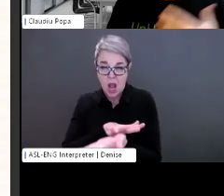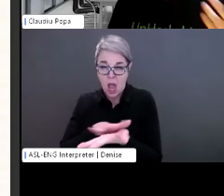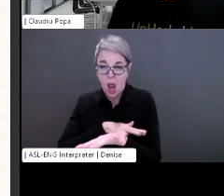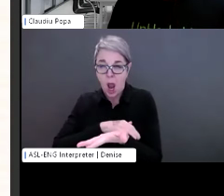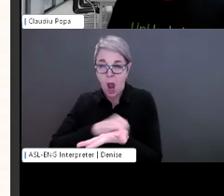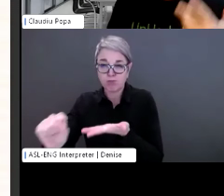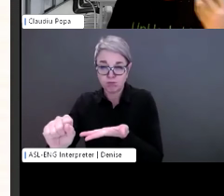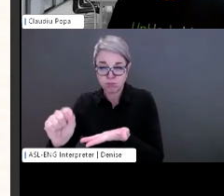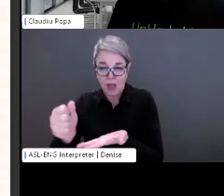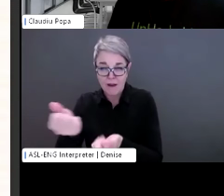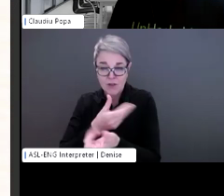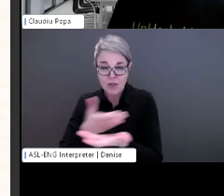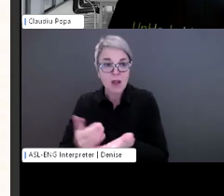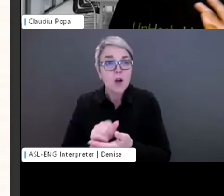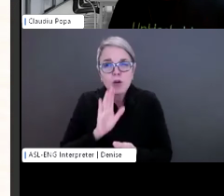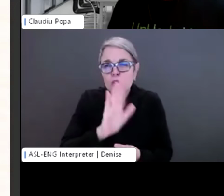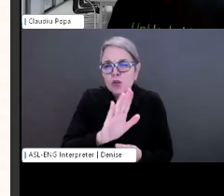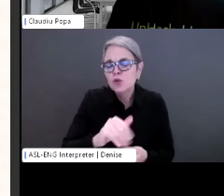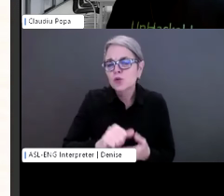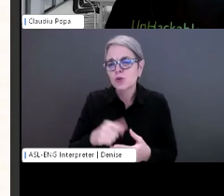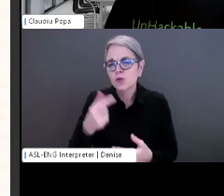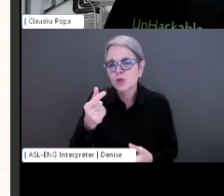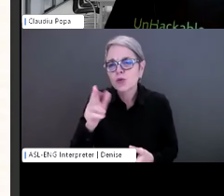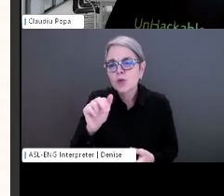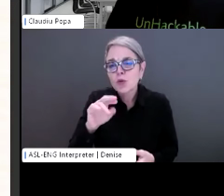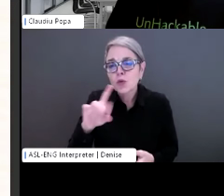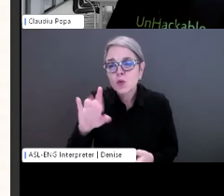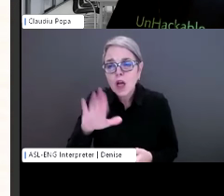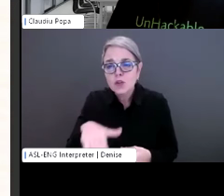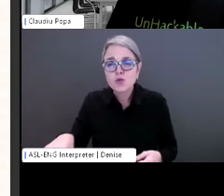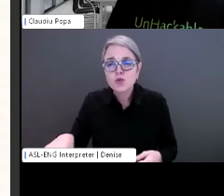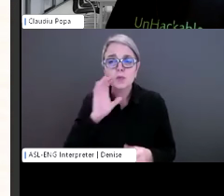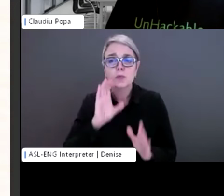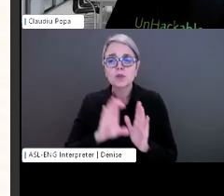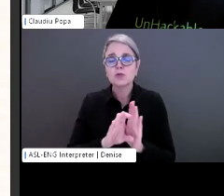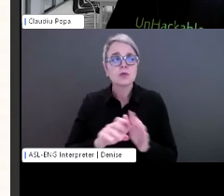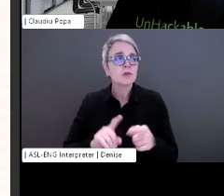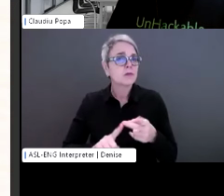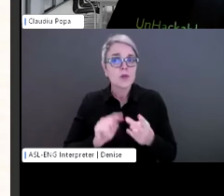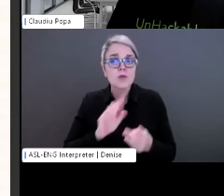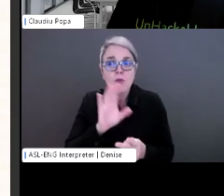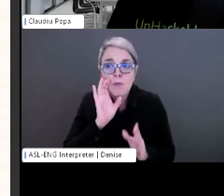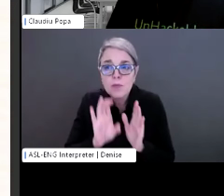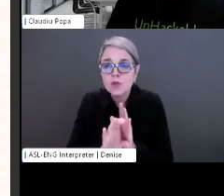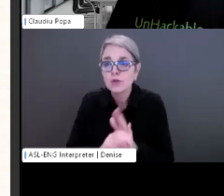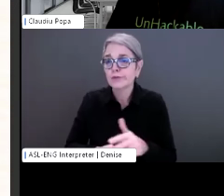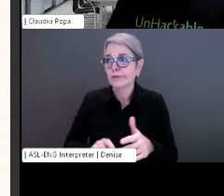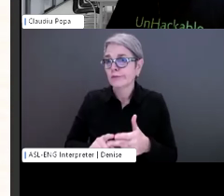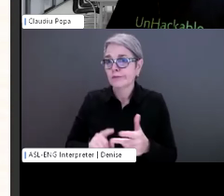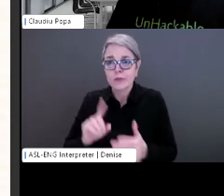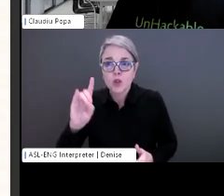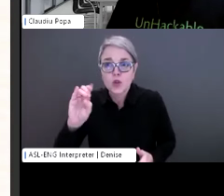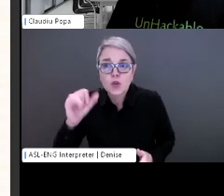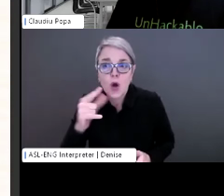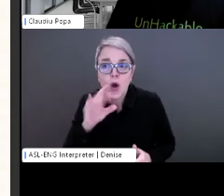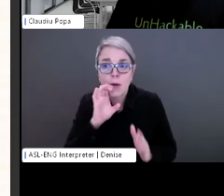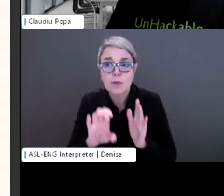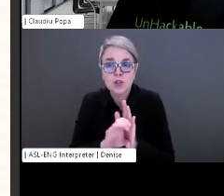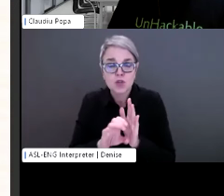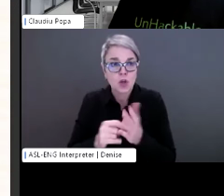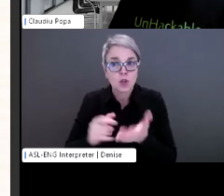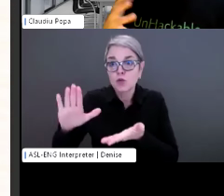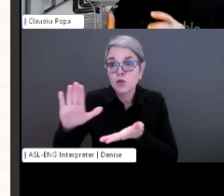pictures or your own pictures or your dog's pictures or whatever document you might have. And at